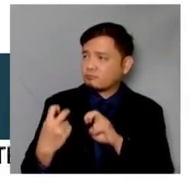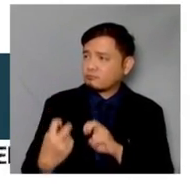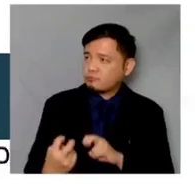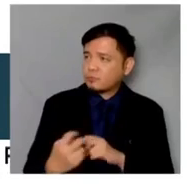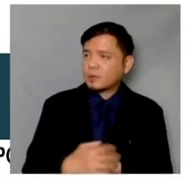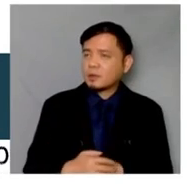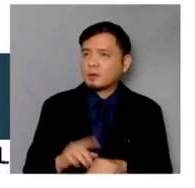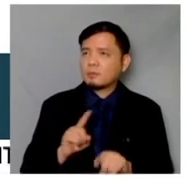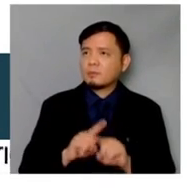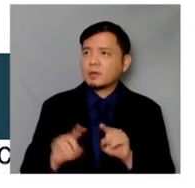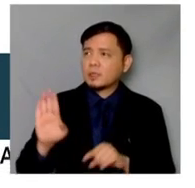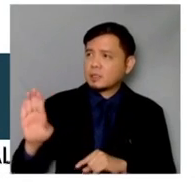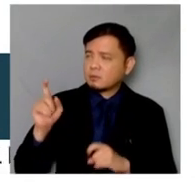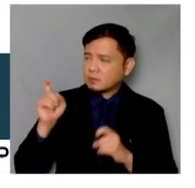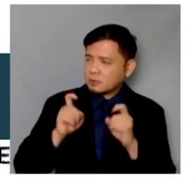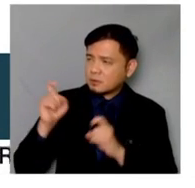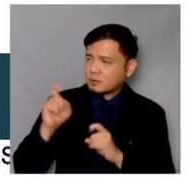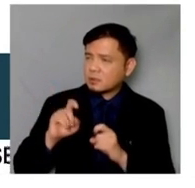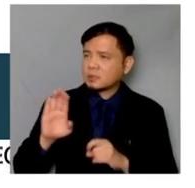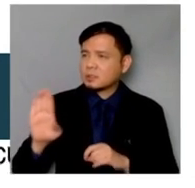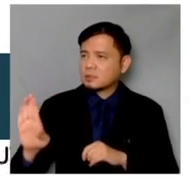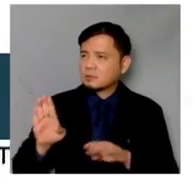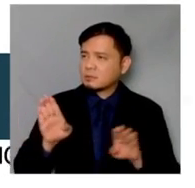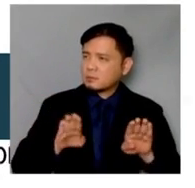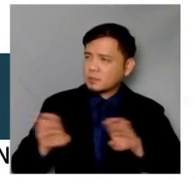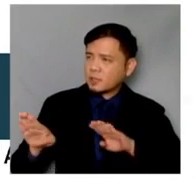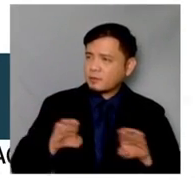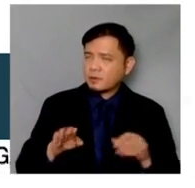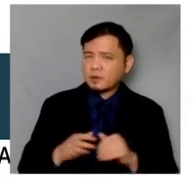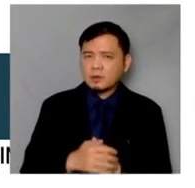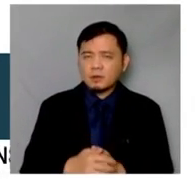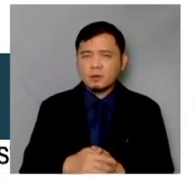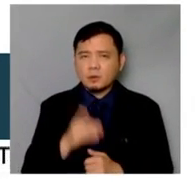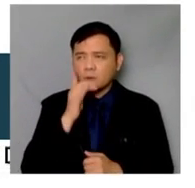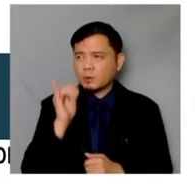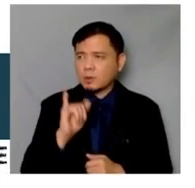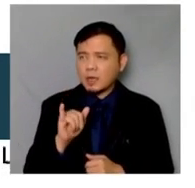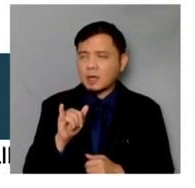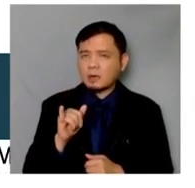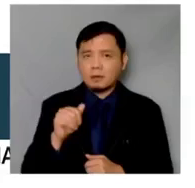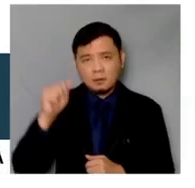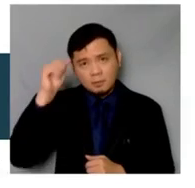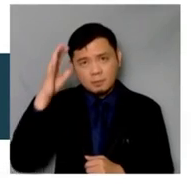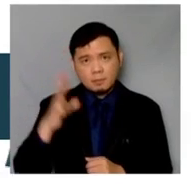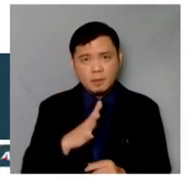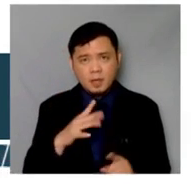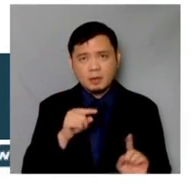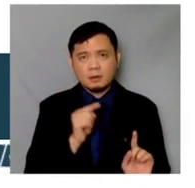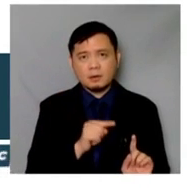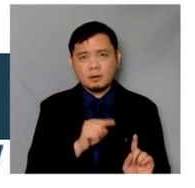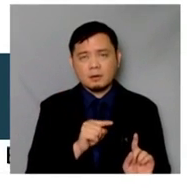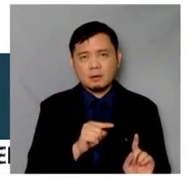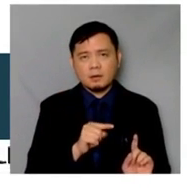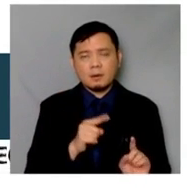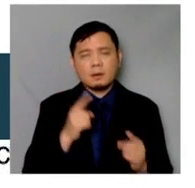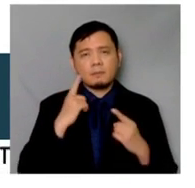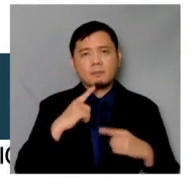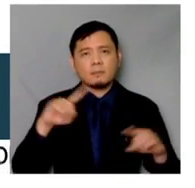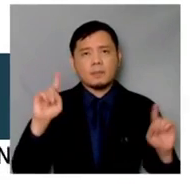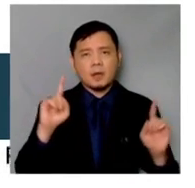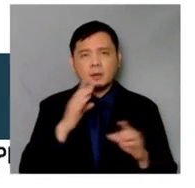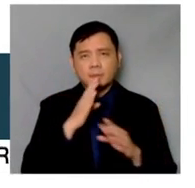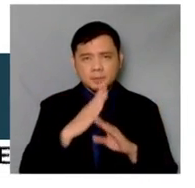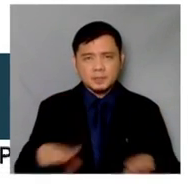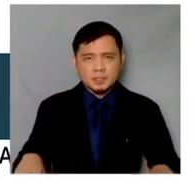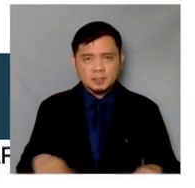his how he is, he has the aura of a man who is finally at peace.